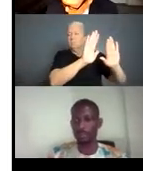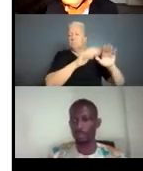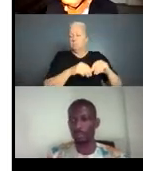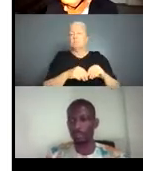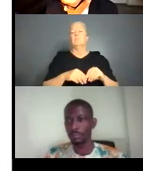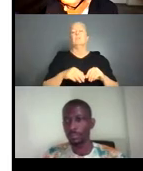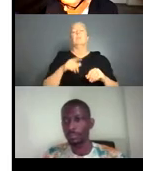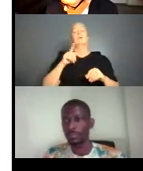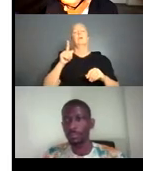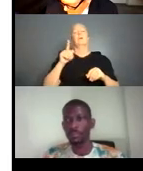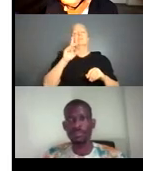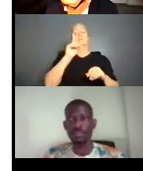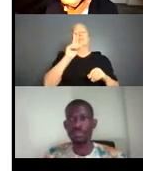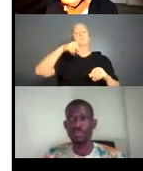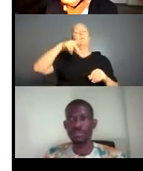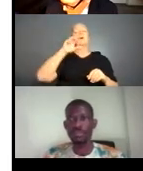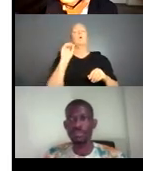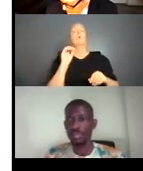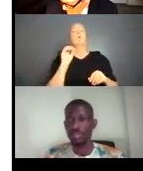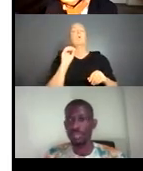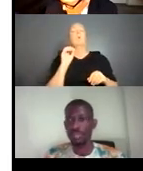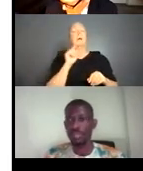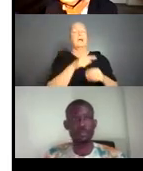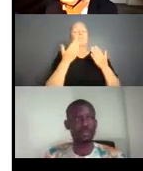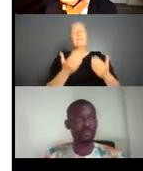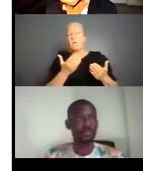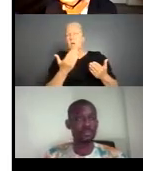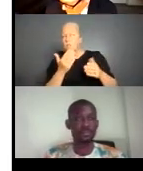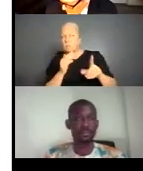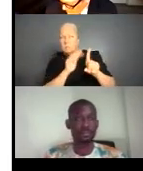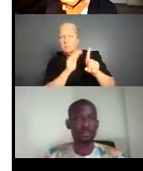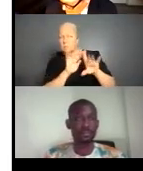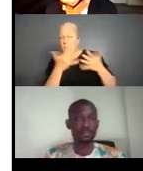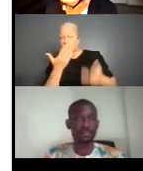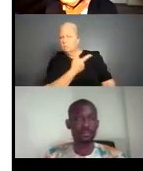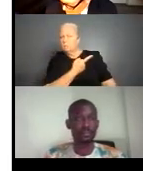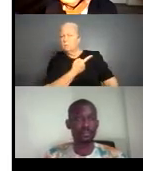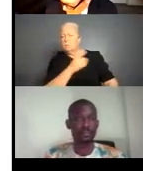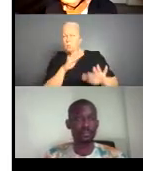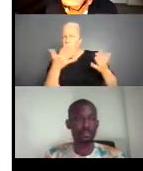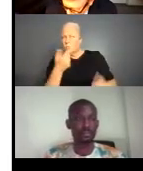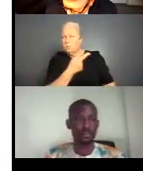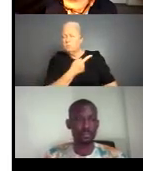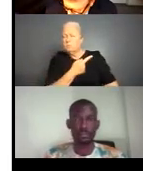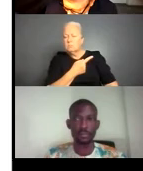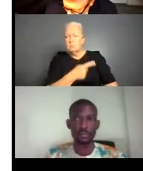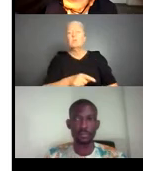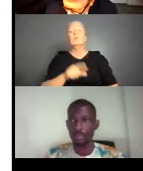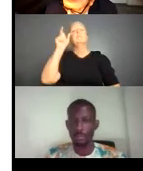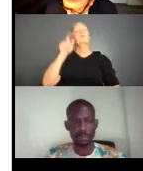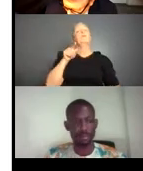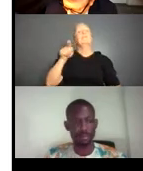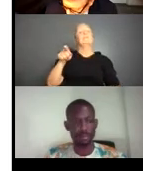DPO of the country has been following up the case. And then with the one who was amputated because